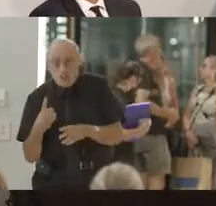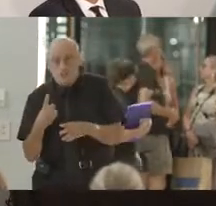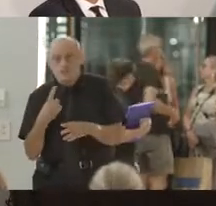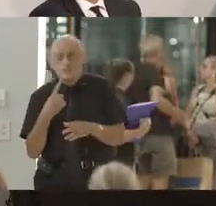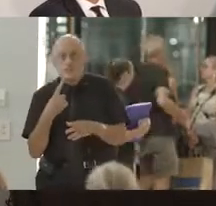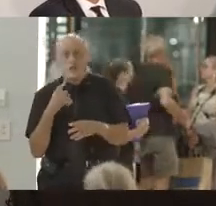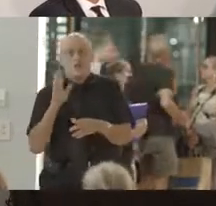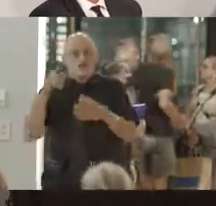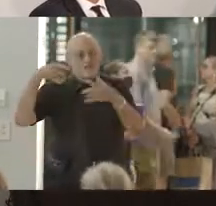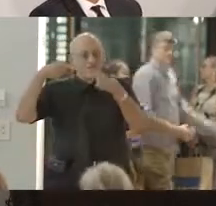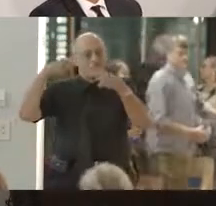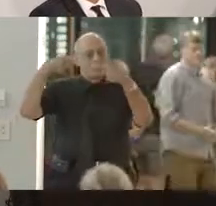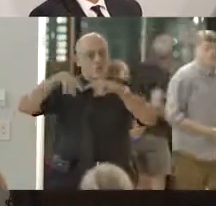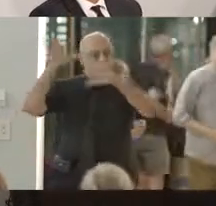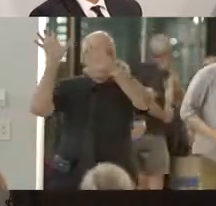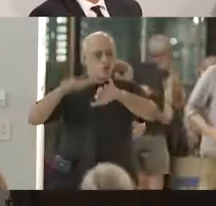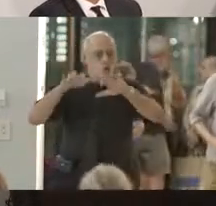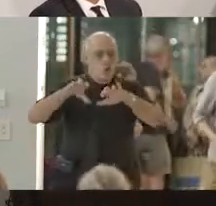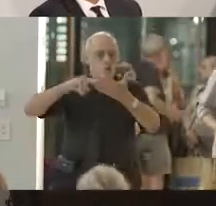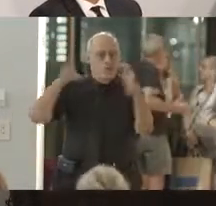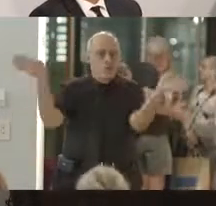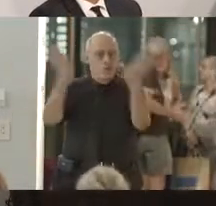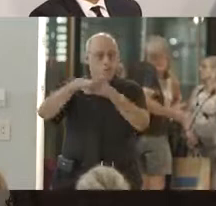a storm would close it only for a month,